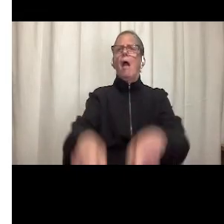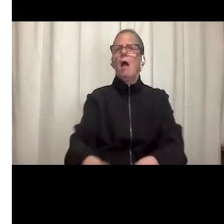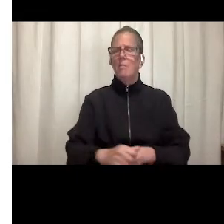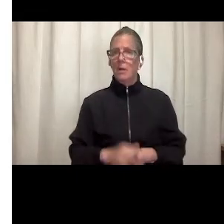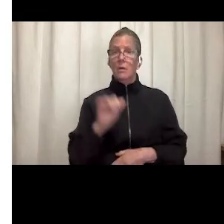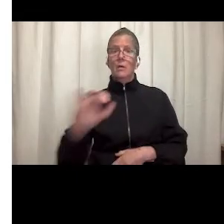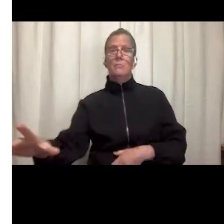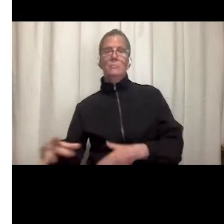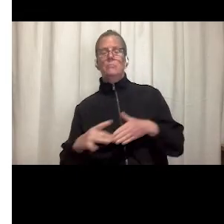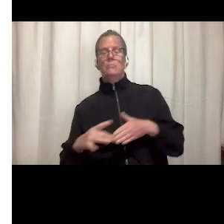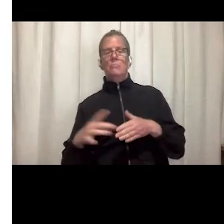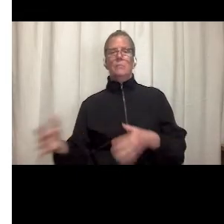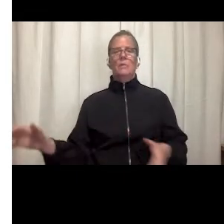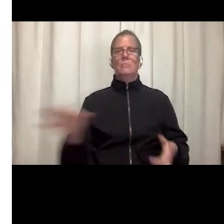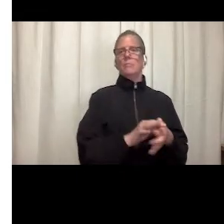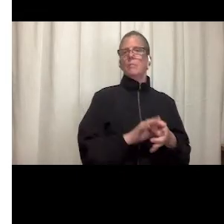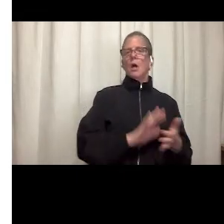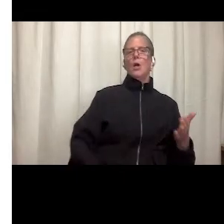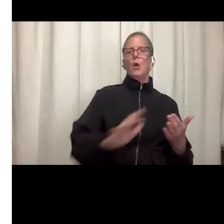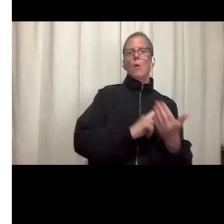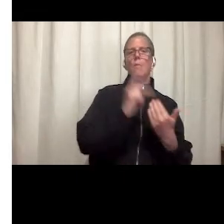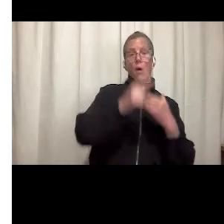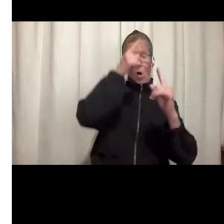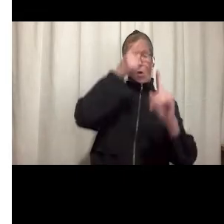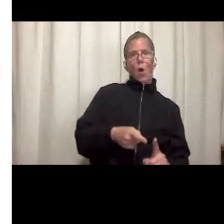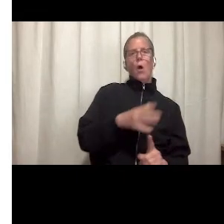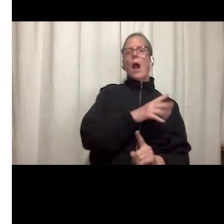goals and be specific enough to answer the data.